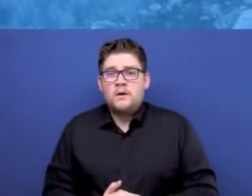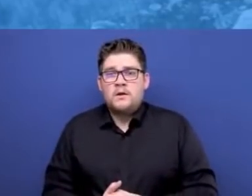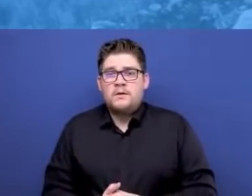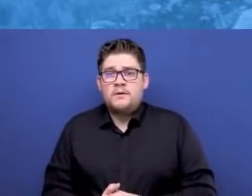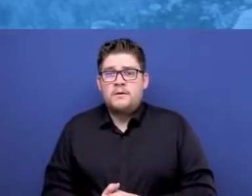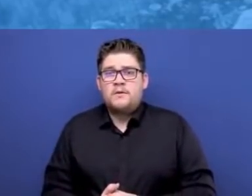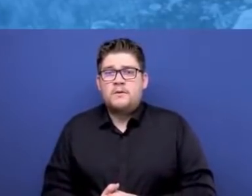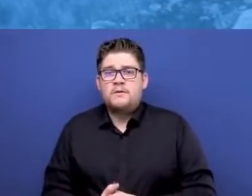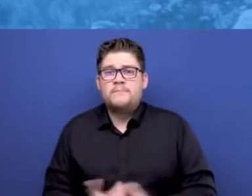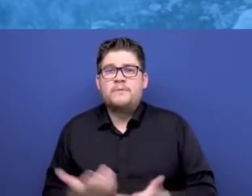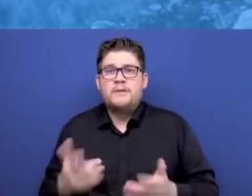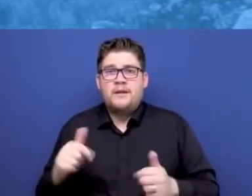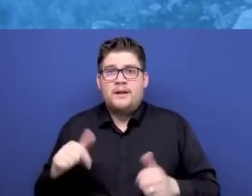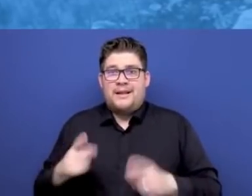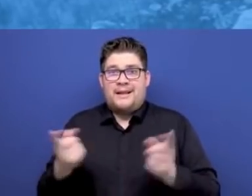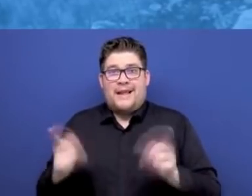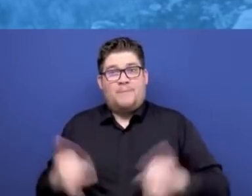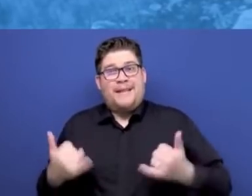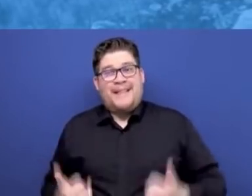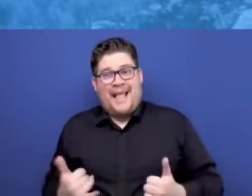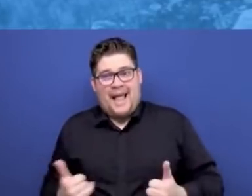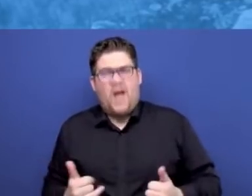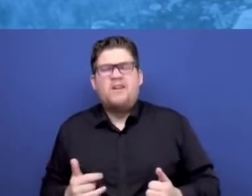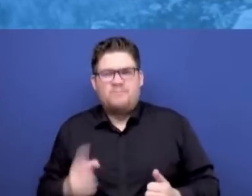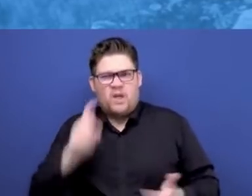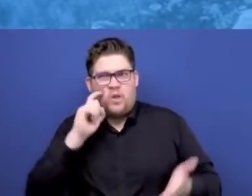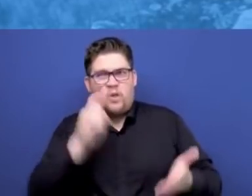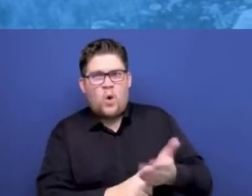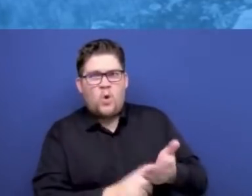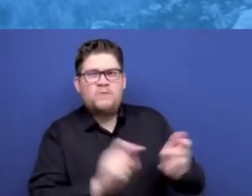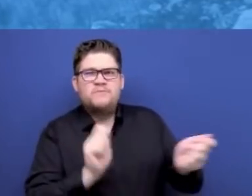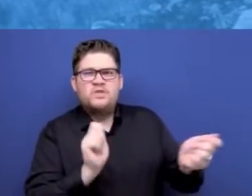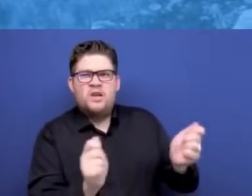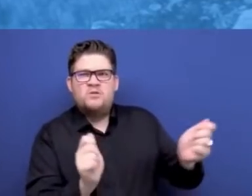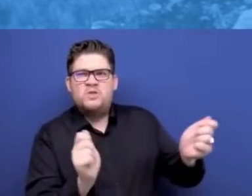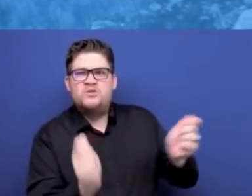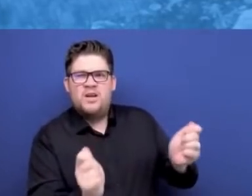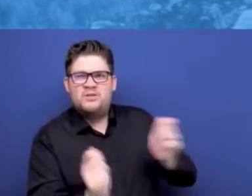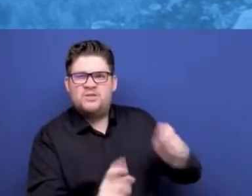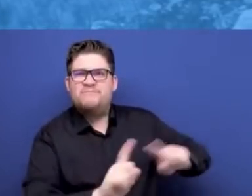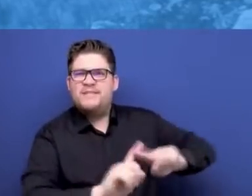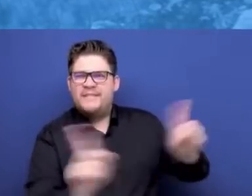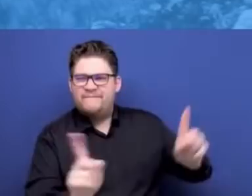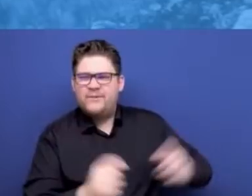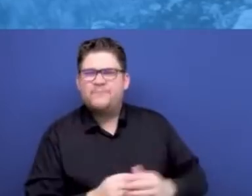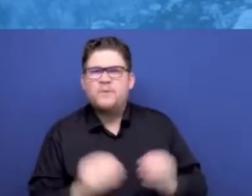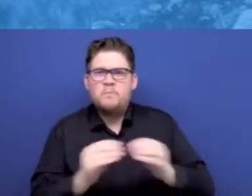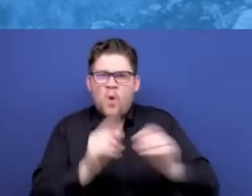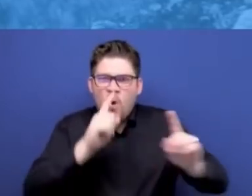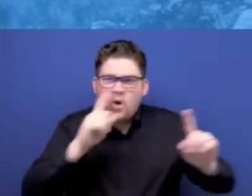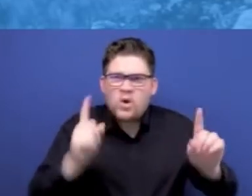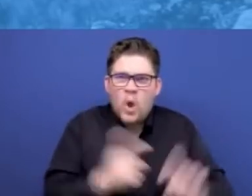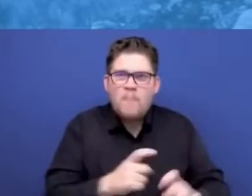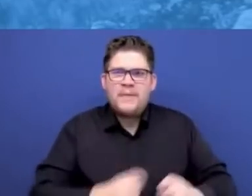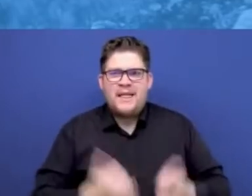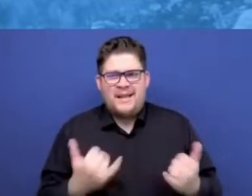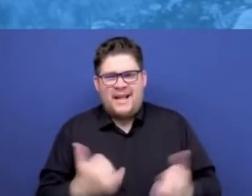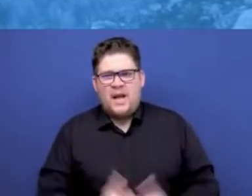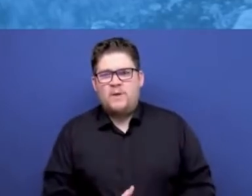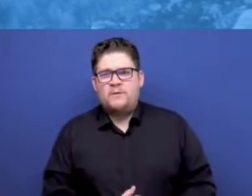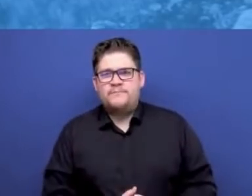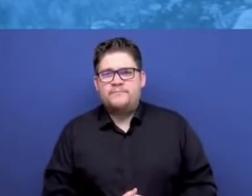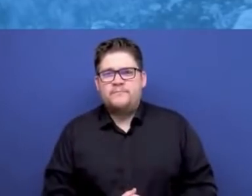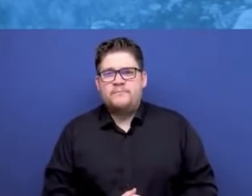few years are something that's much more different than what we've seen in the past. And that's what's concerning to us when people